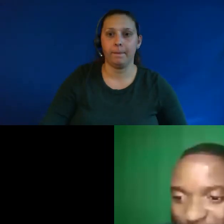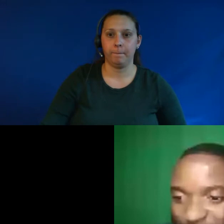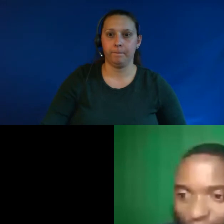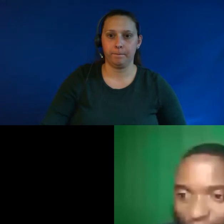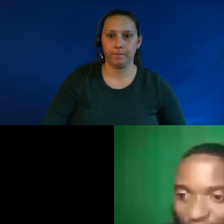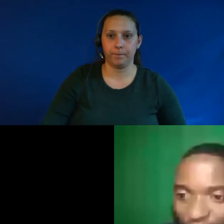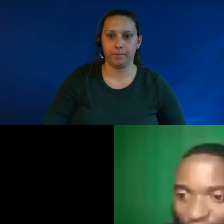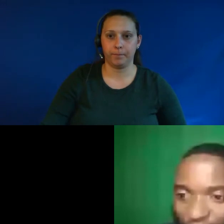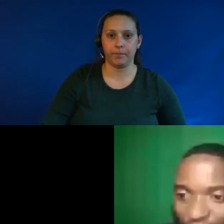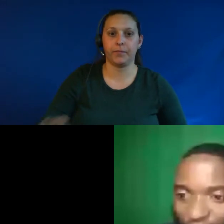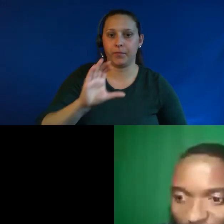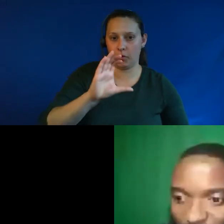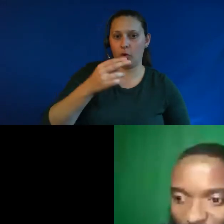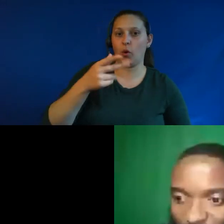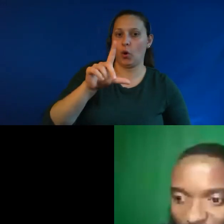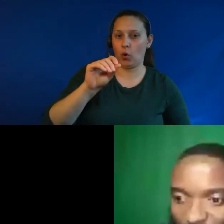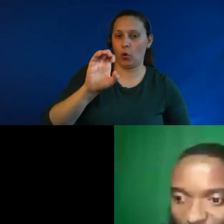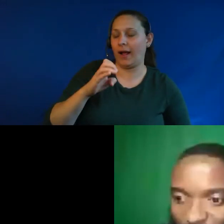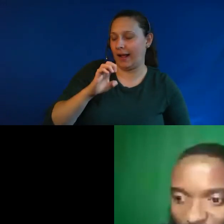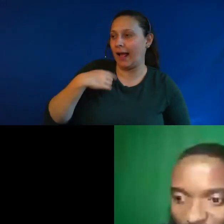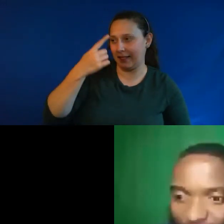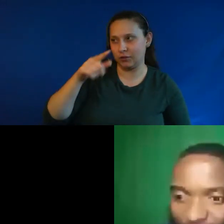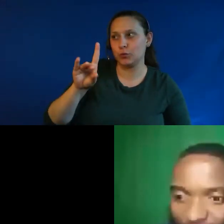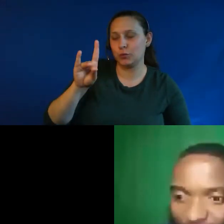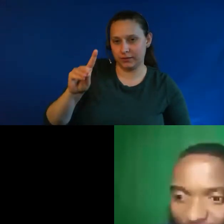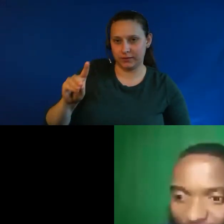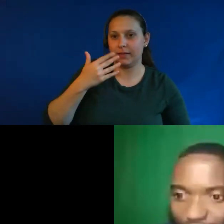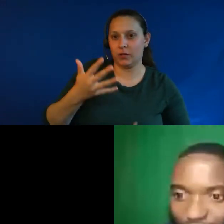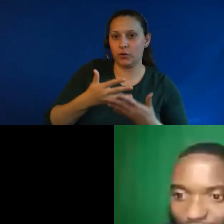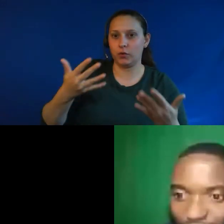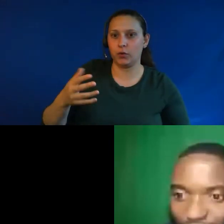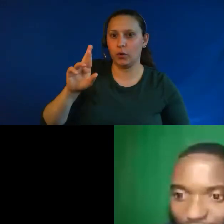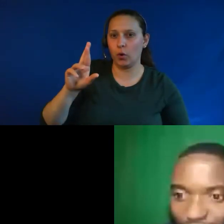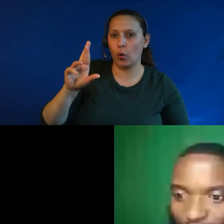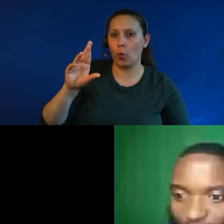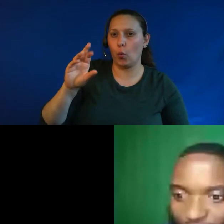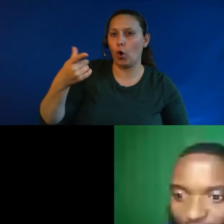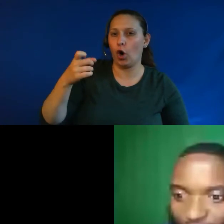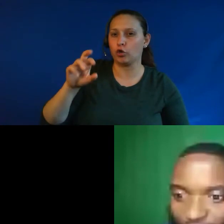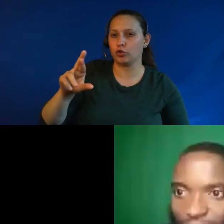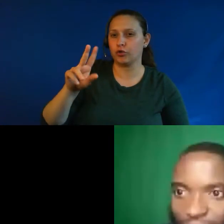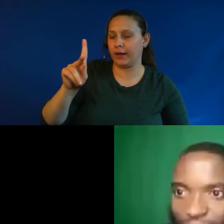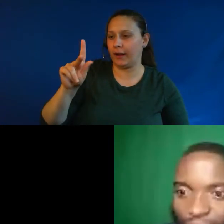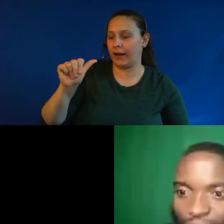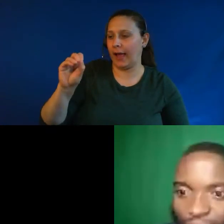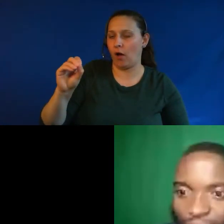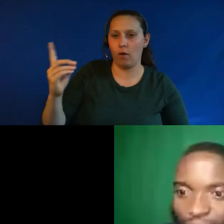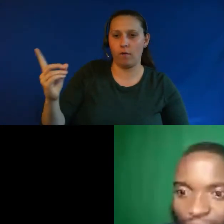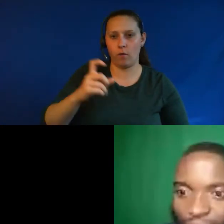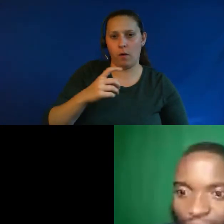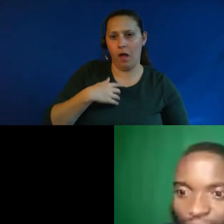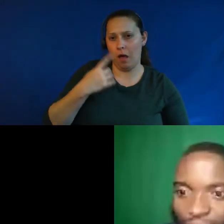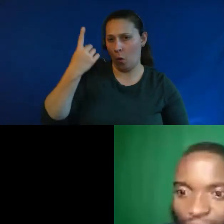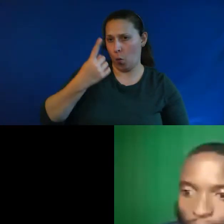I think you did, Victor. Thank you so much. Roger Cal has another question for you, but I'm wondering